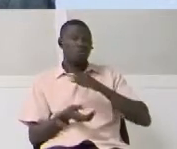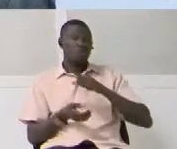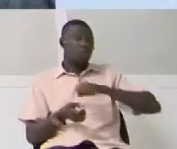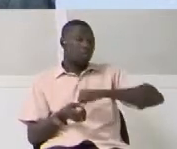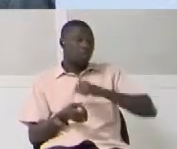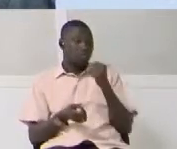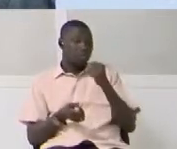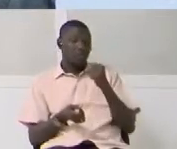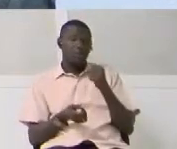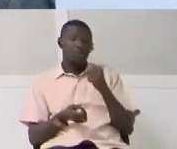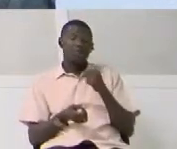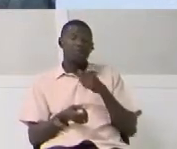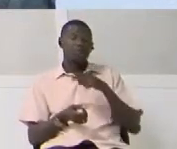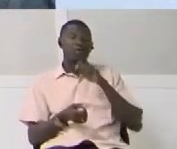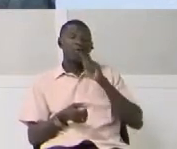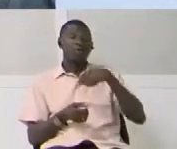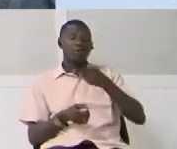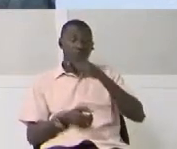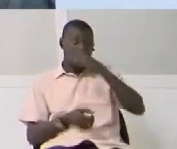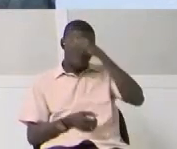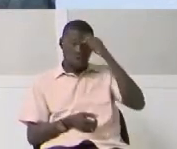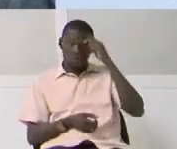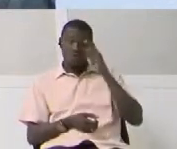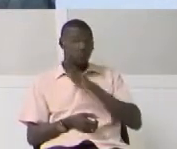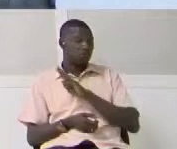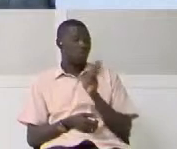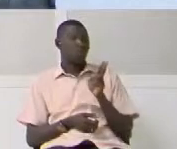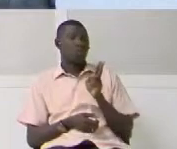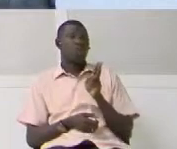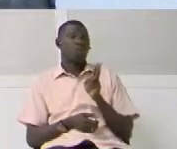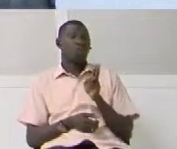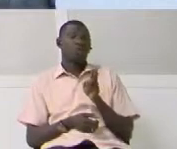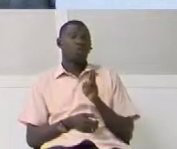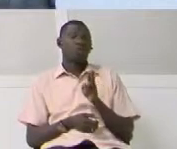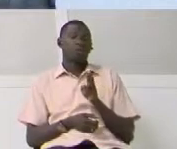they do not they have not refused to work.